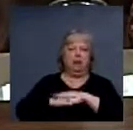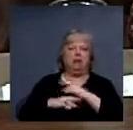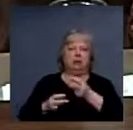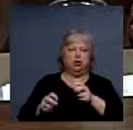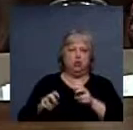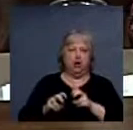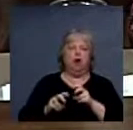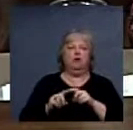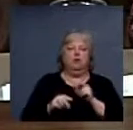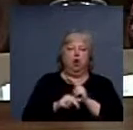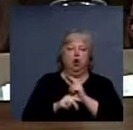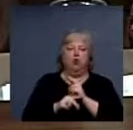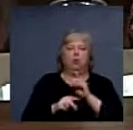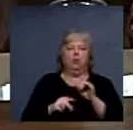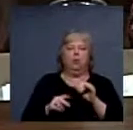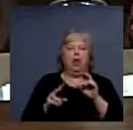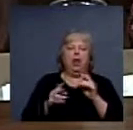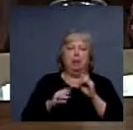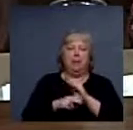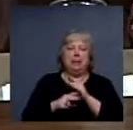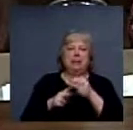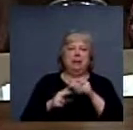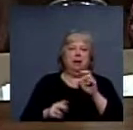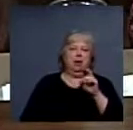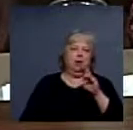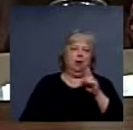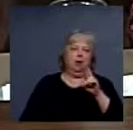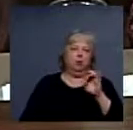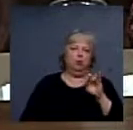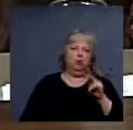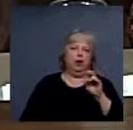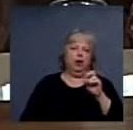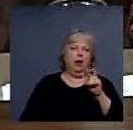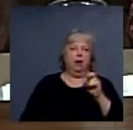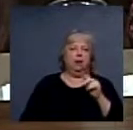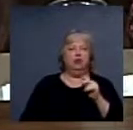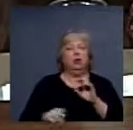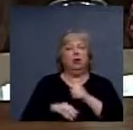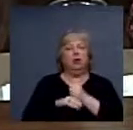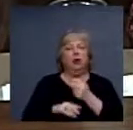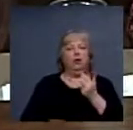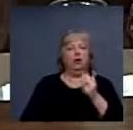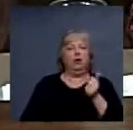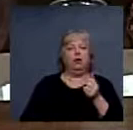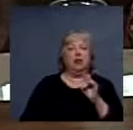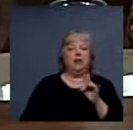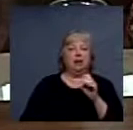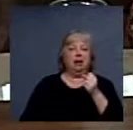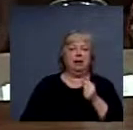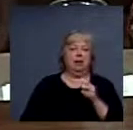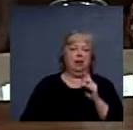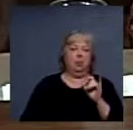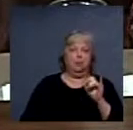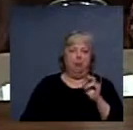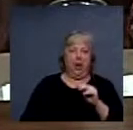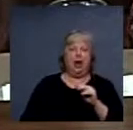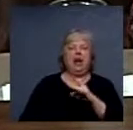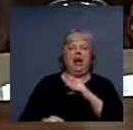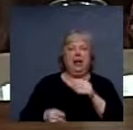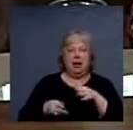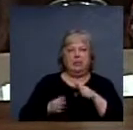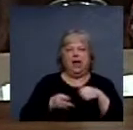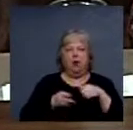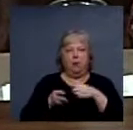exclusive use of Reduno Brick Oven located at 1318 South Main Street to require the creation of a passageway consistent with the American